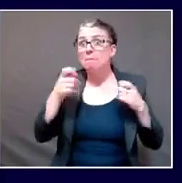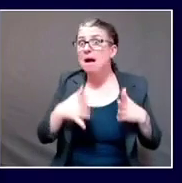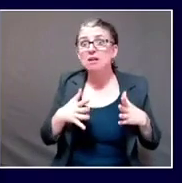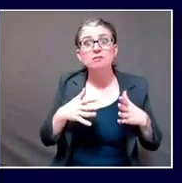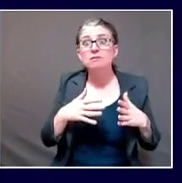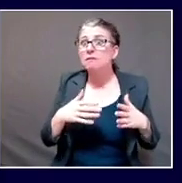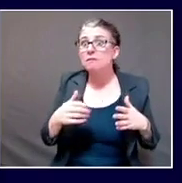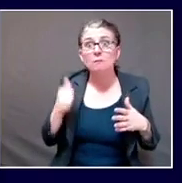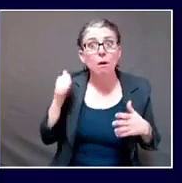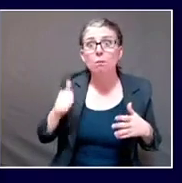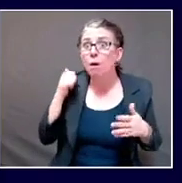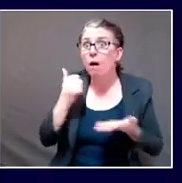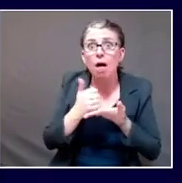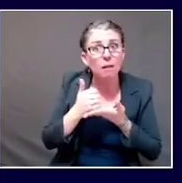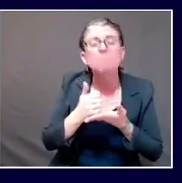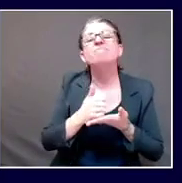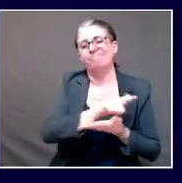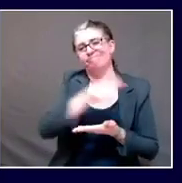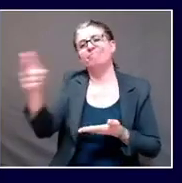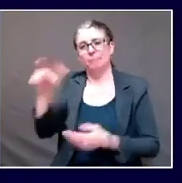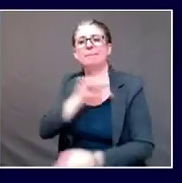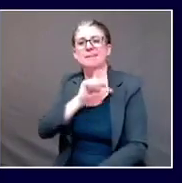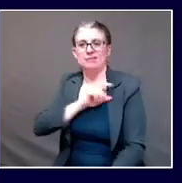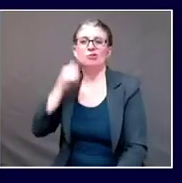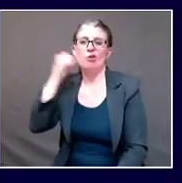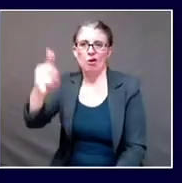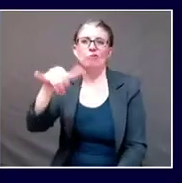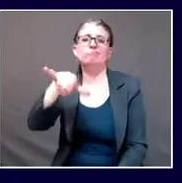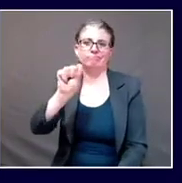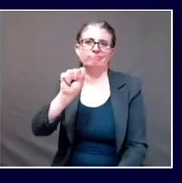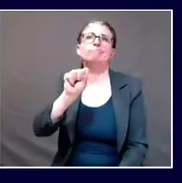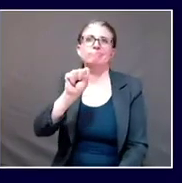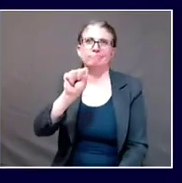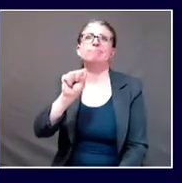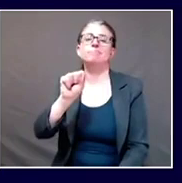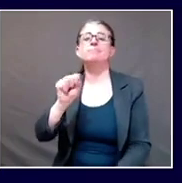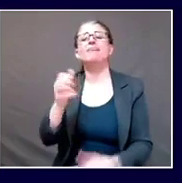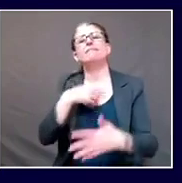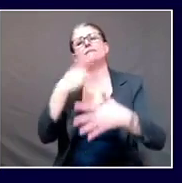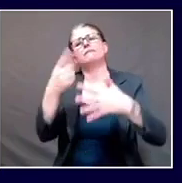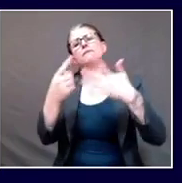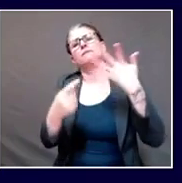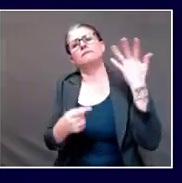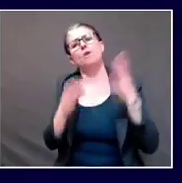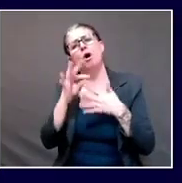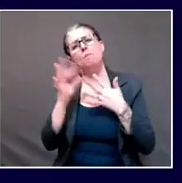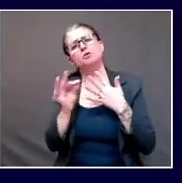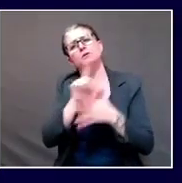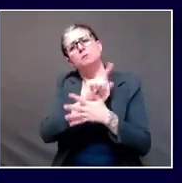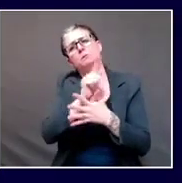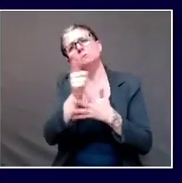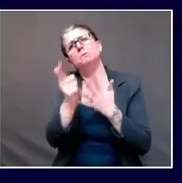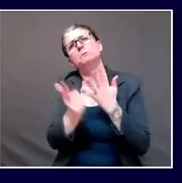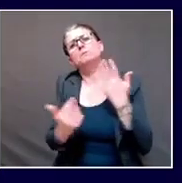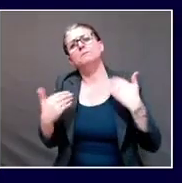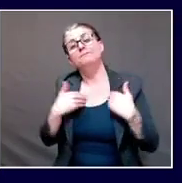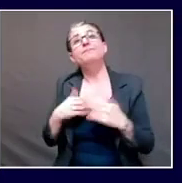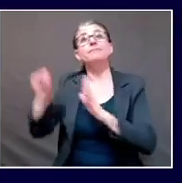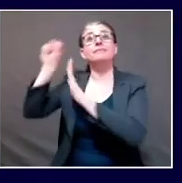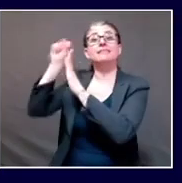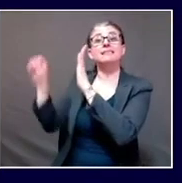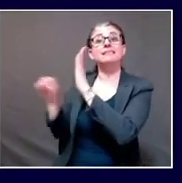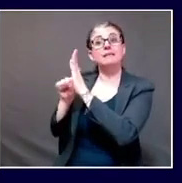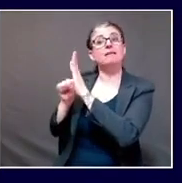we have tools in the toolbox, an extensive number of tools in the toolbox, and we're ready to use them between now and when the vaccine finally